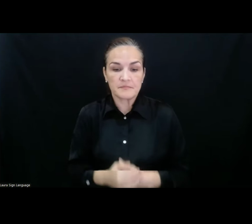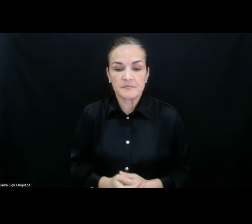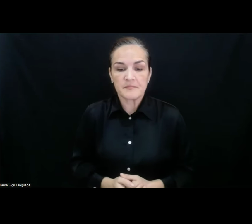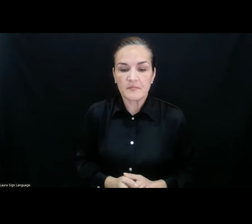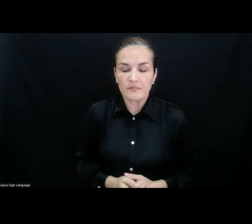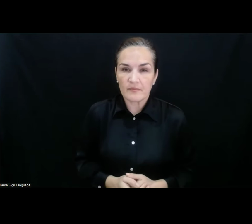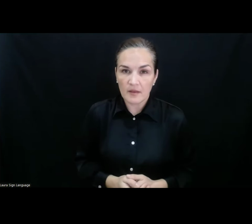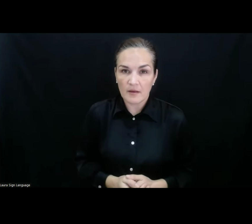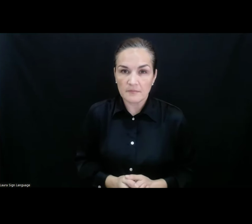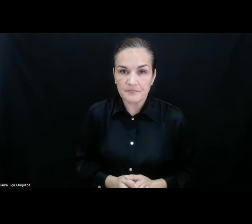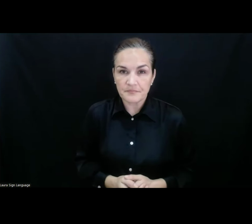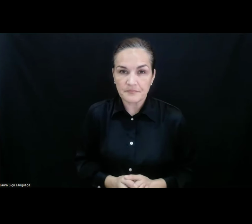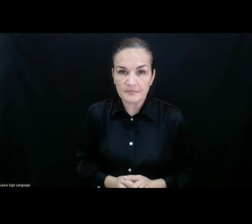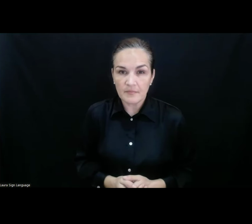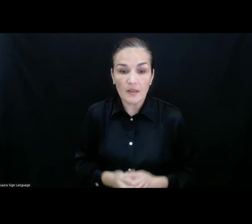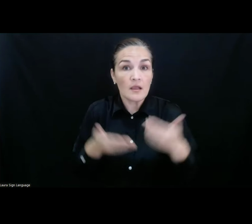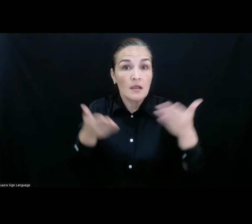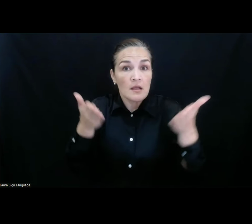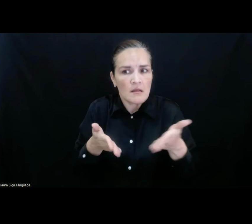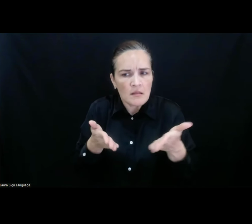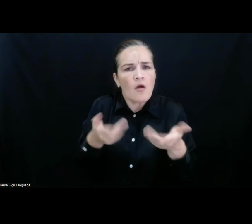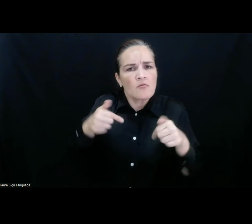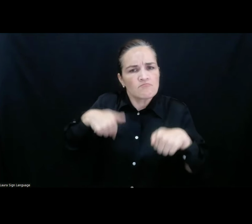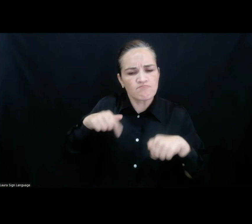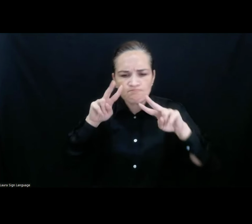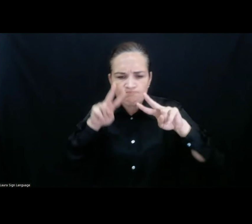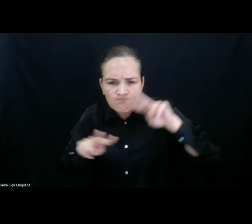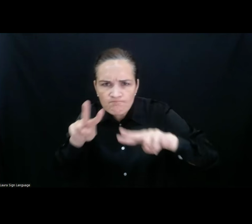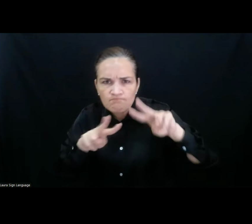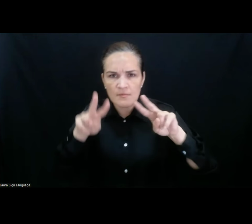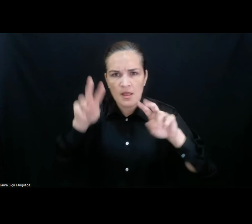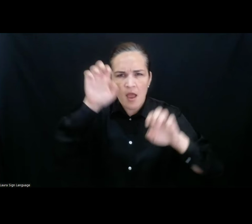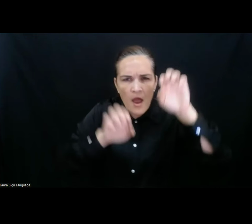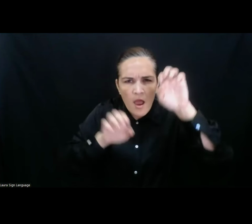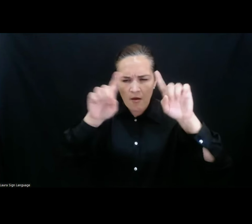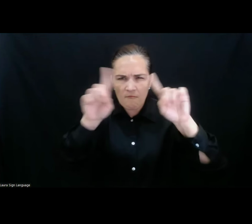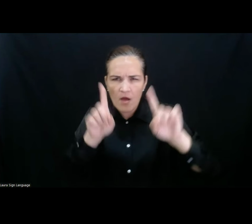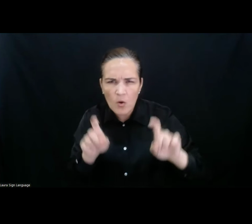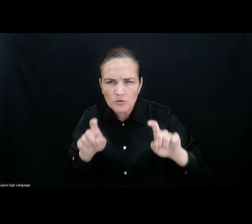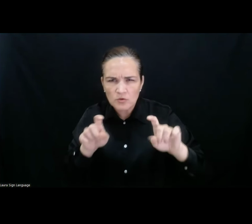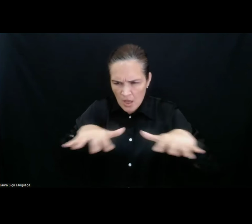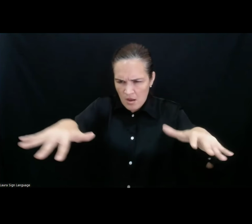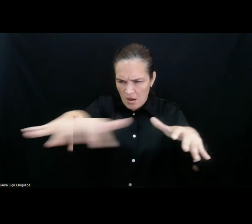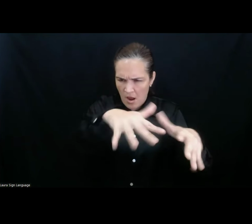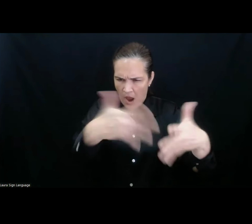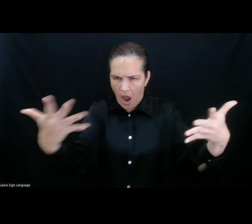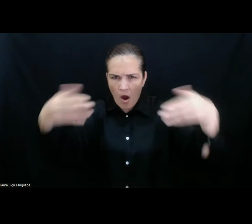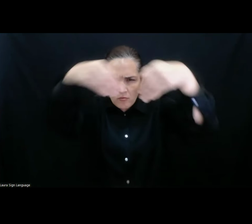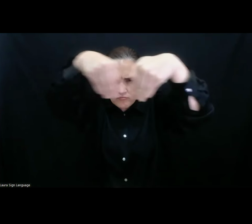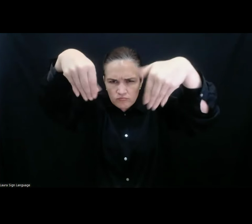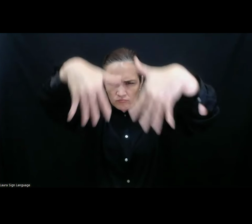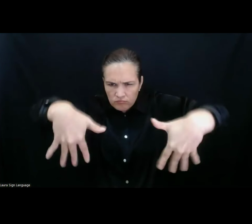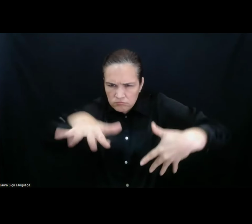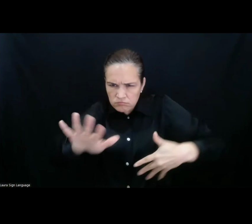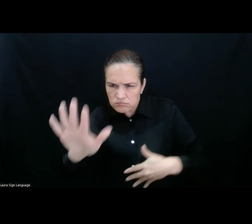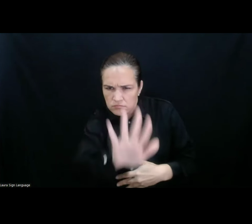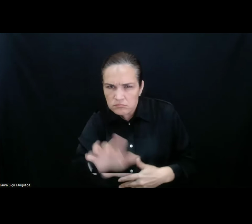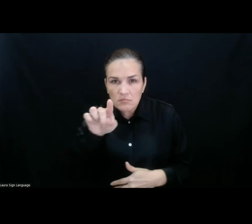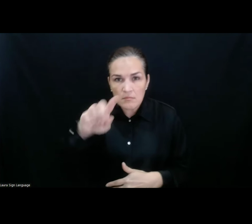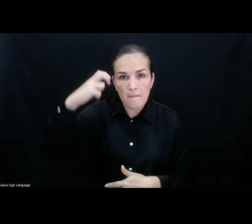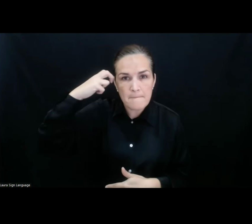persons with disabilities, which then directly informed development of the first ever national action plan